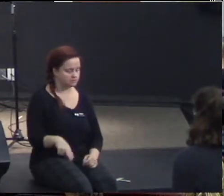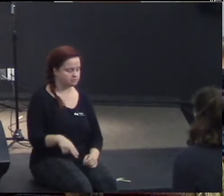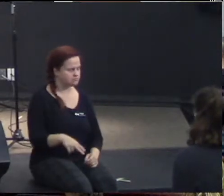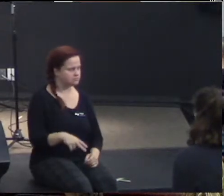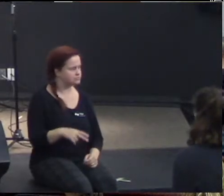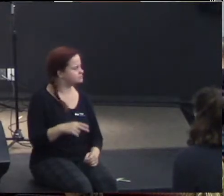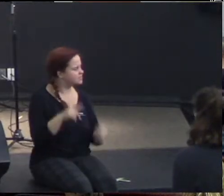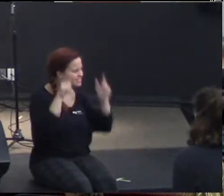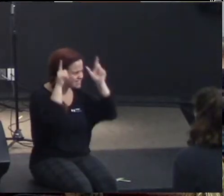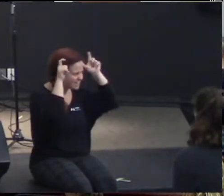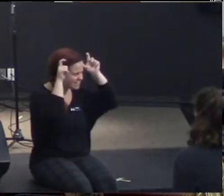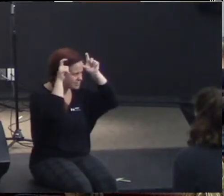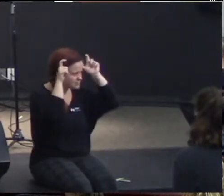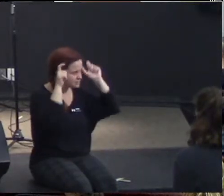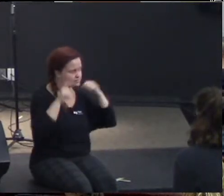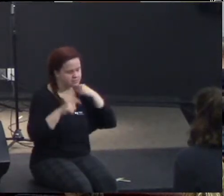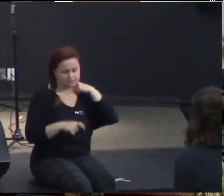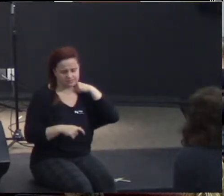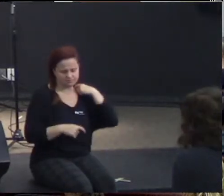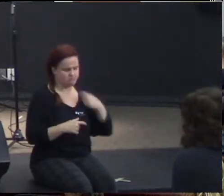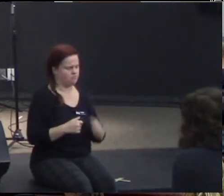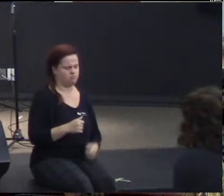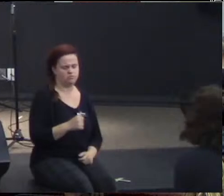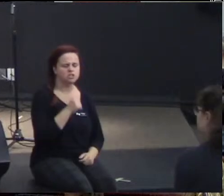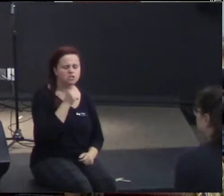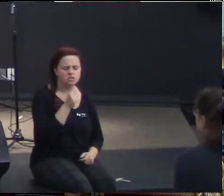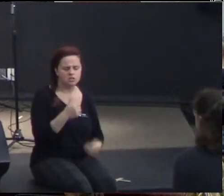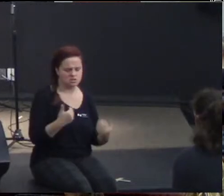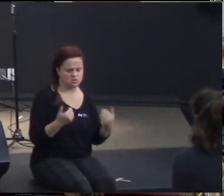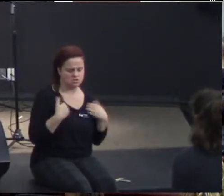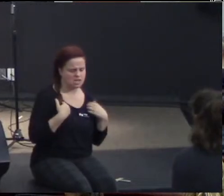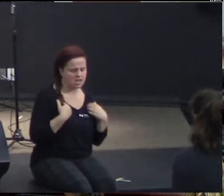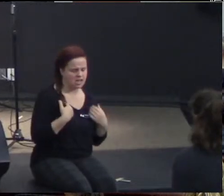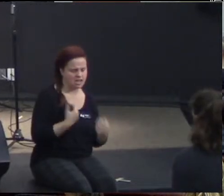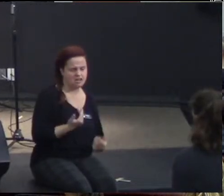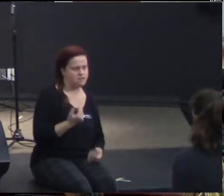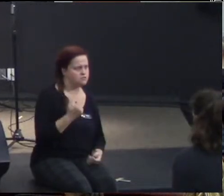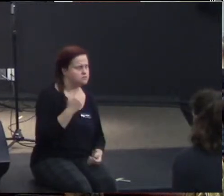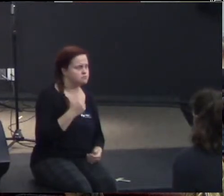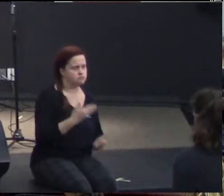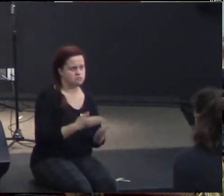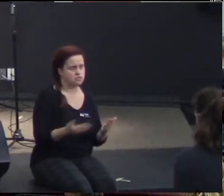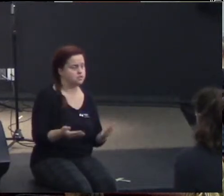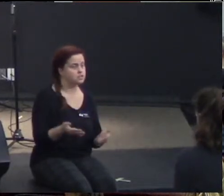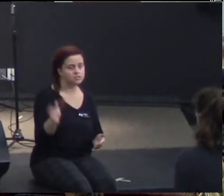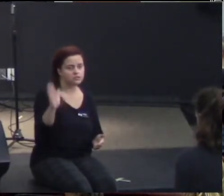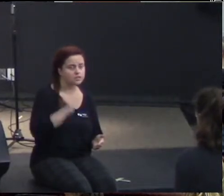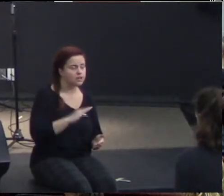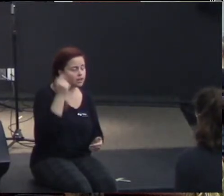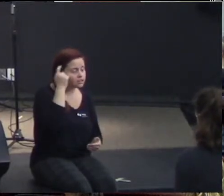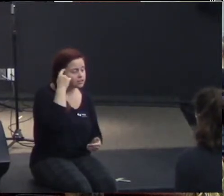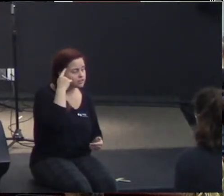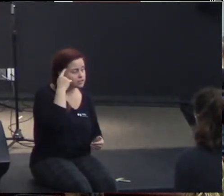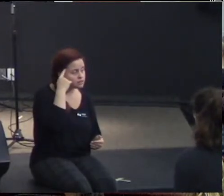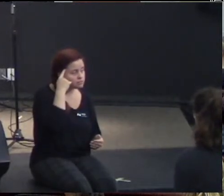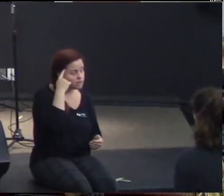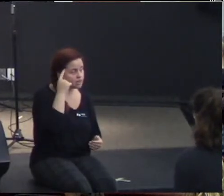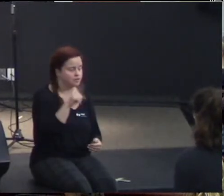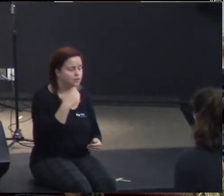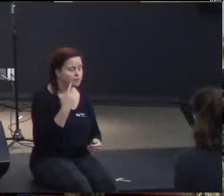You do not have the things of God in mind, but of man. And then he turns to his disciples. He's